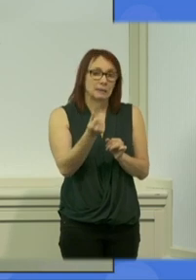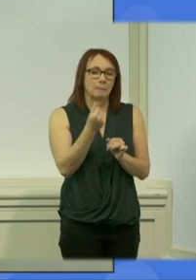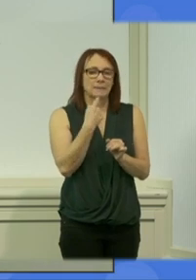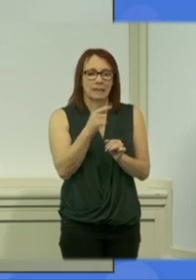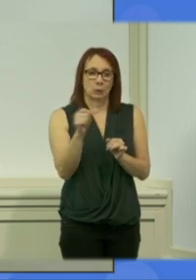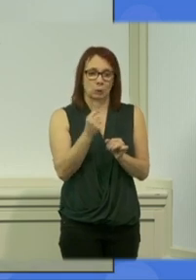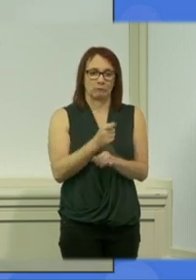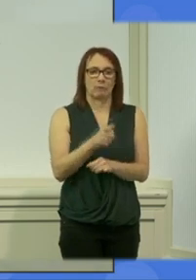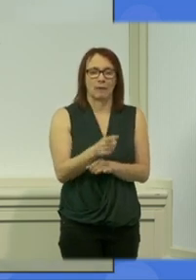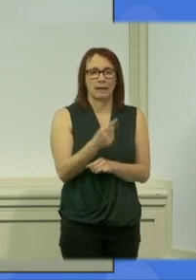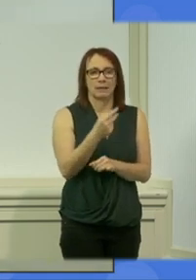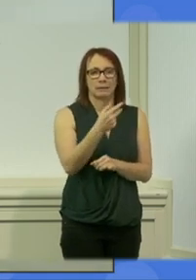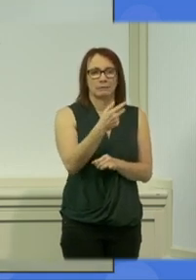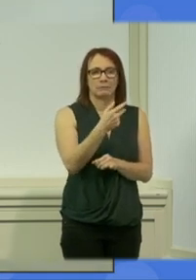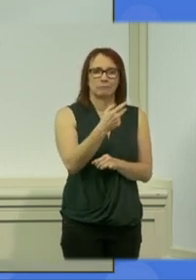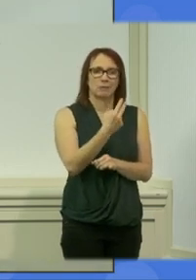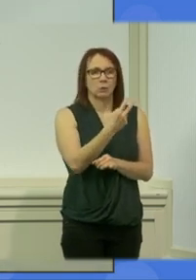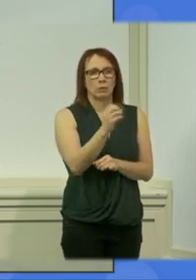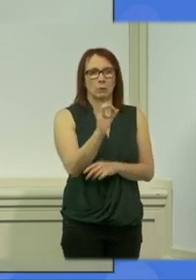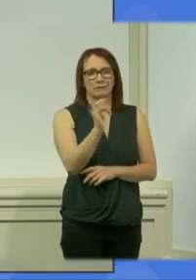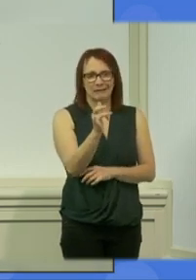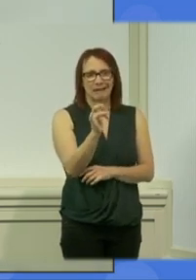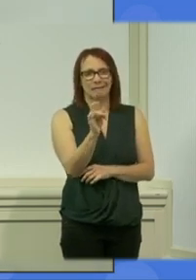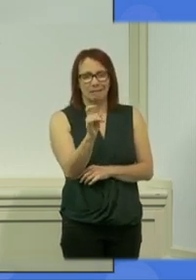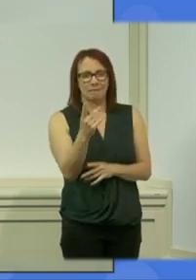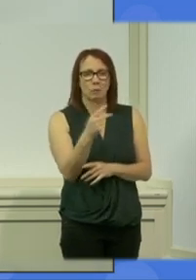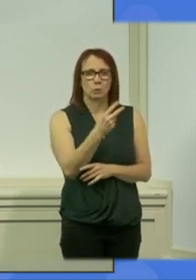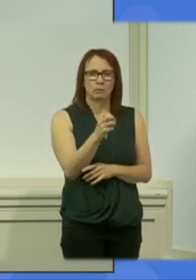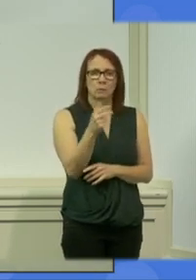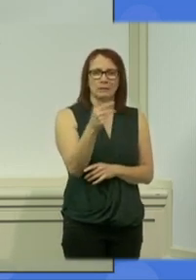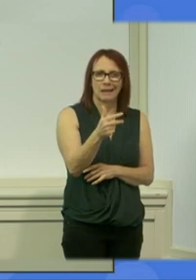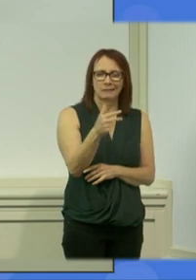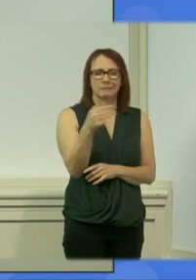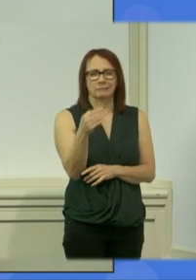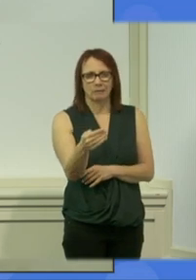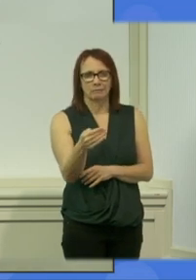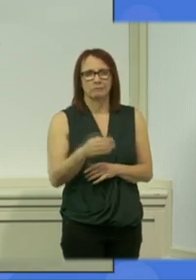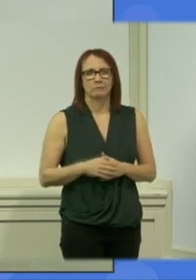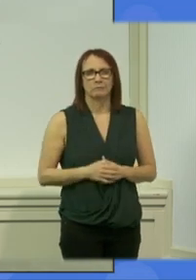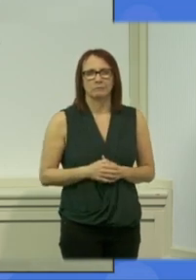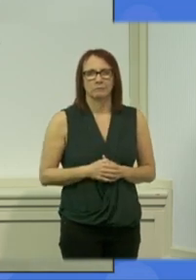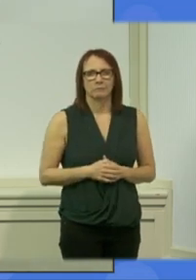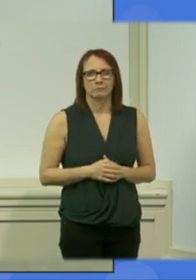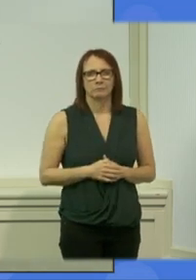in 2010-11 or 2008-09. So